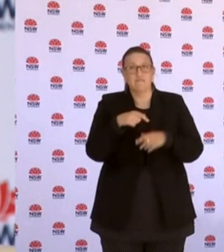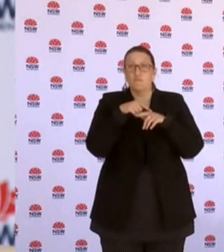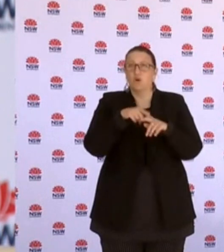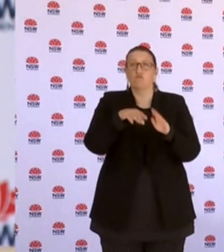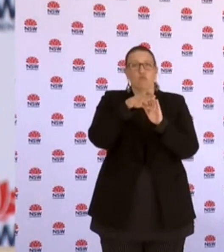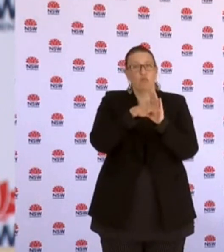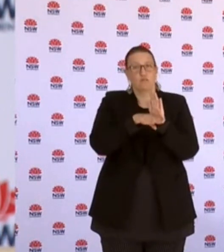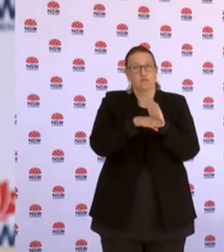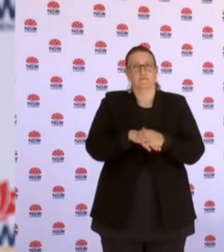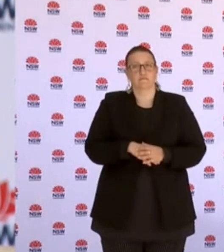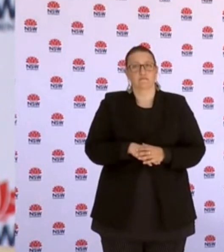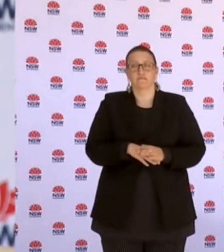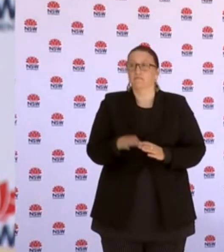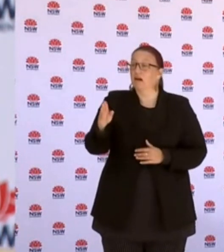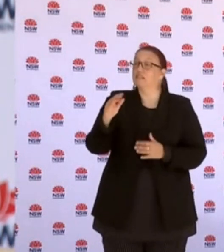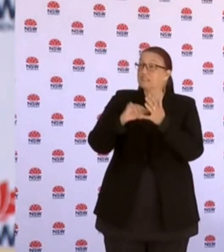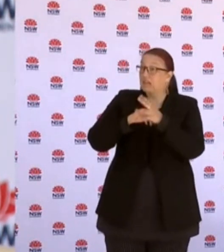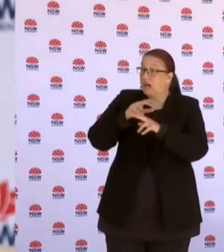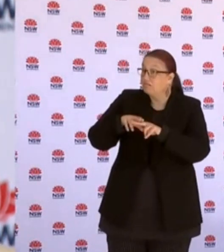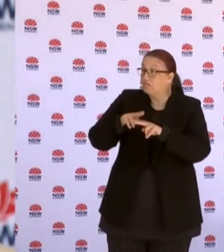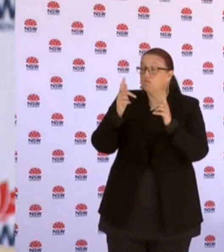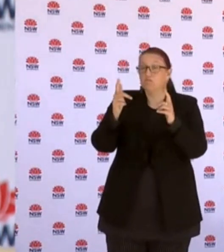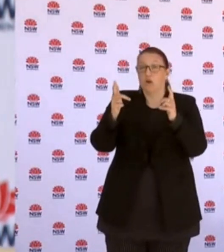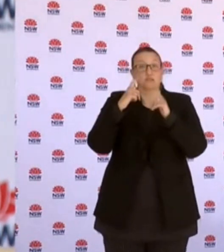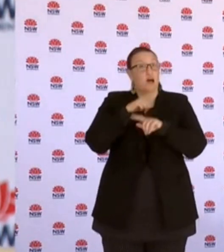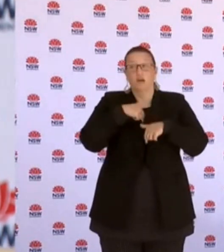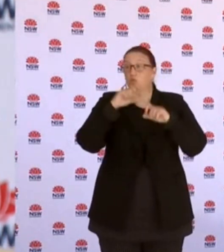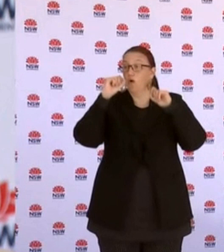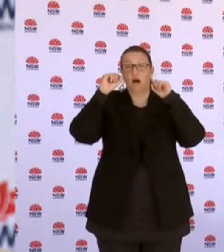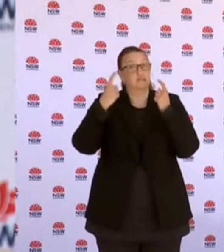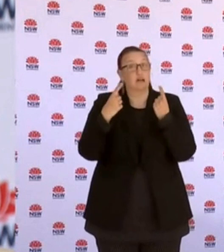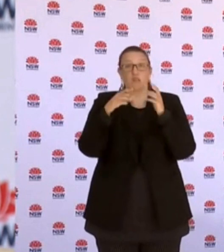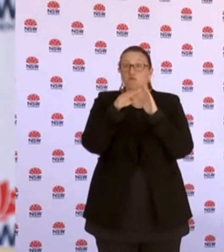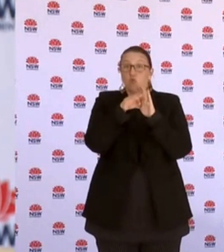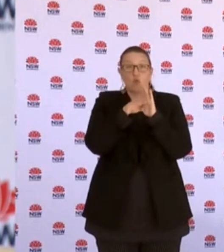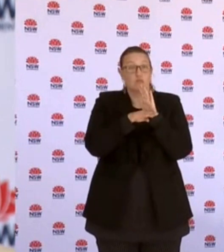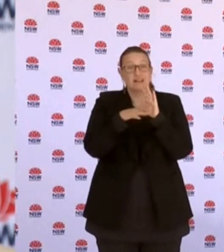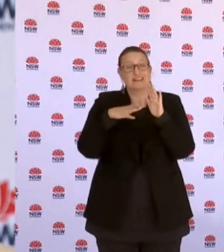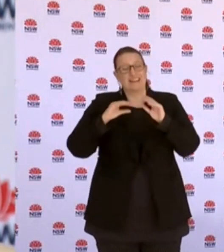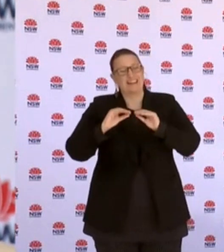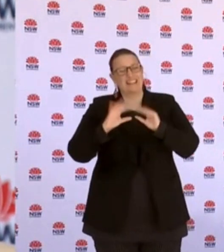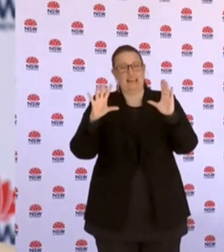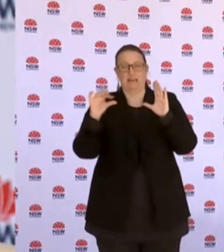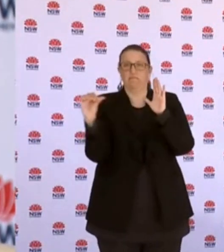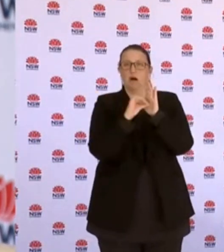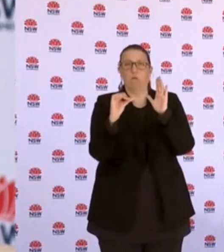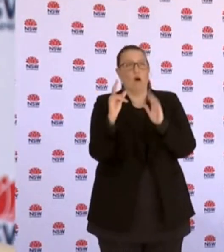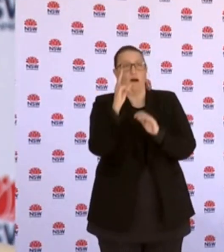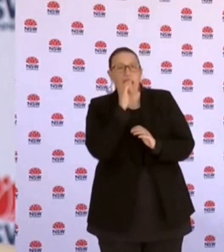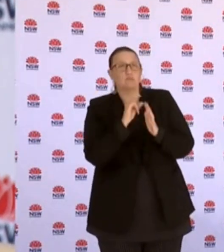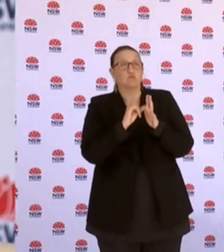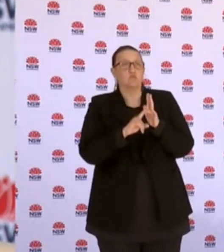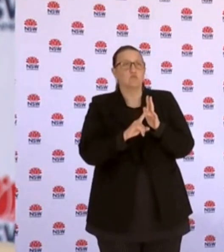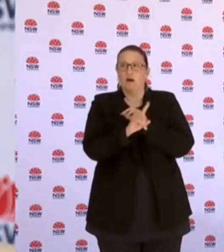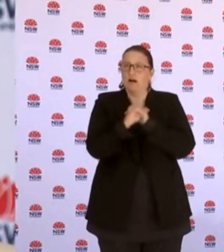and employees say they don't understand the rules. They need something firmer to understand what they can do and what they can't do. Well, that is why we have Service New